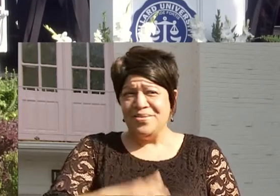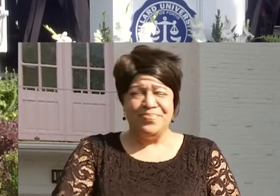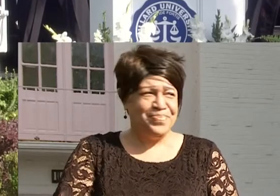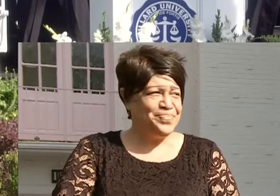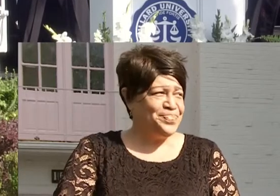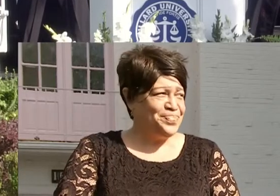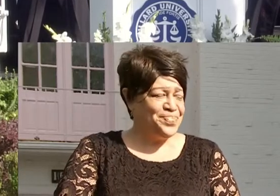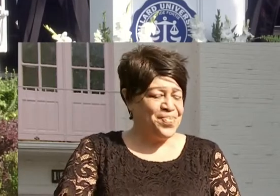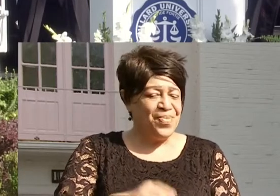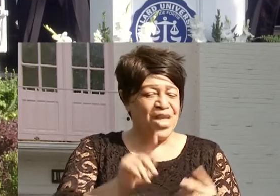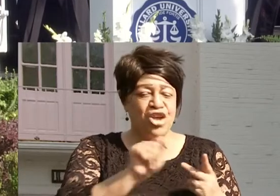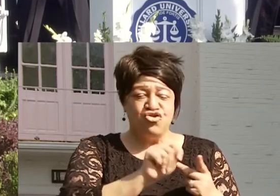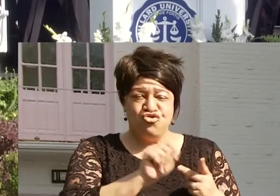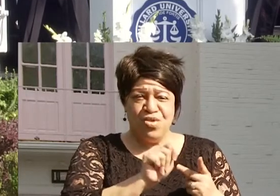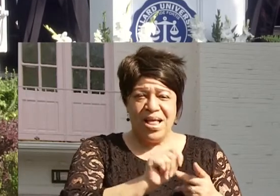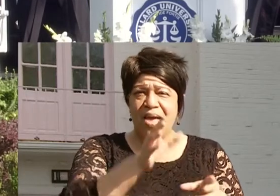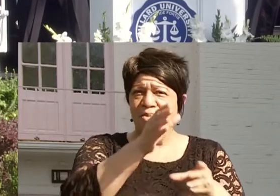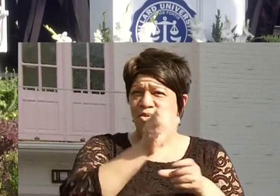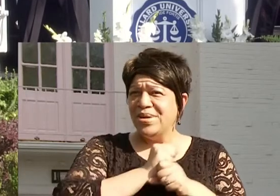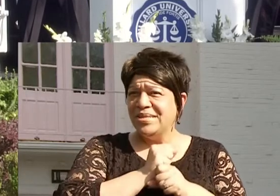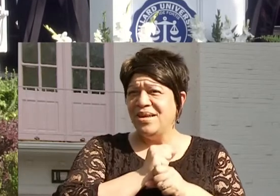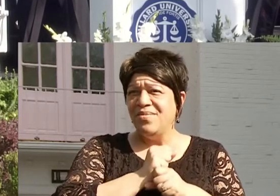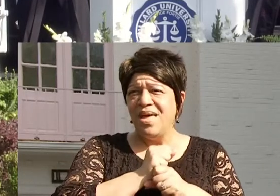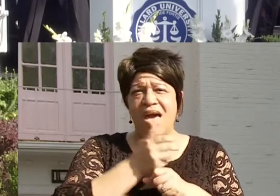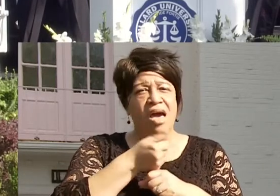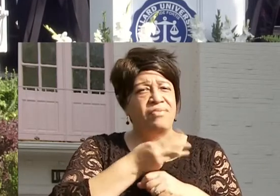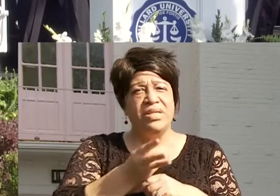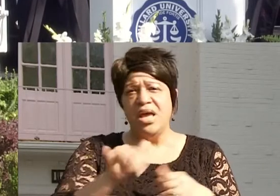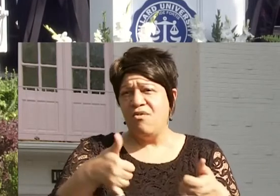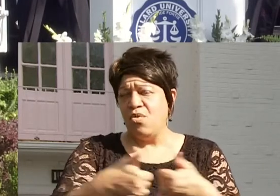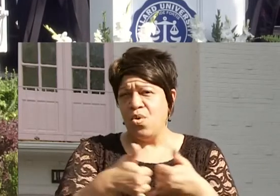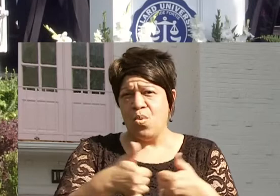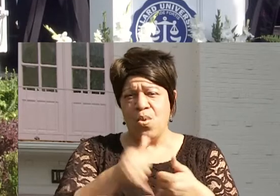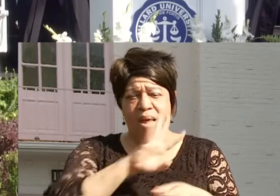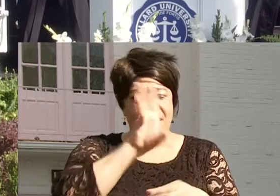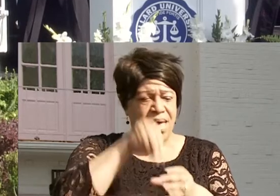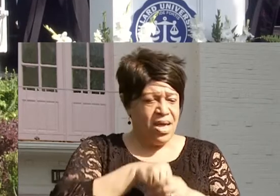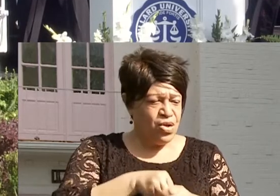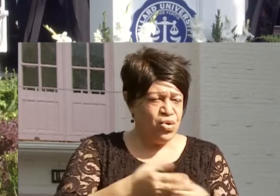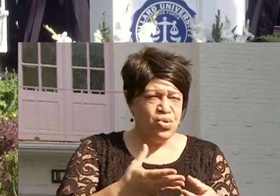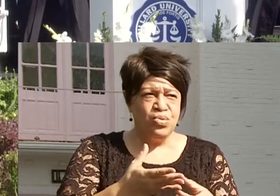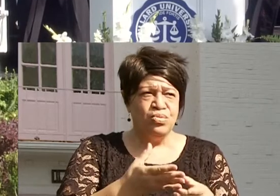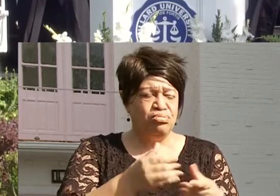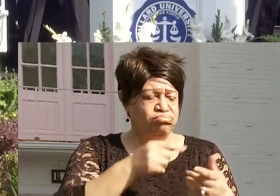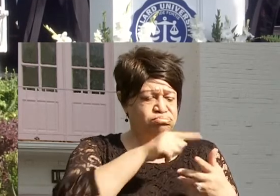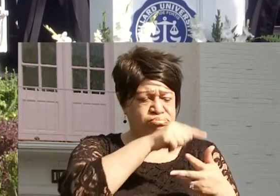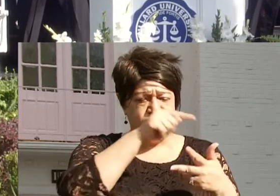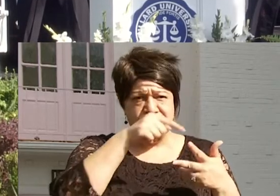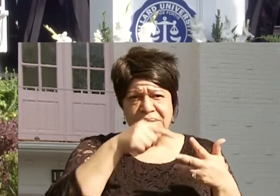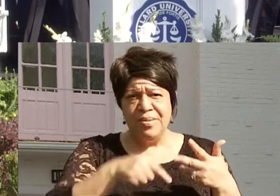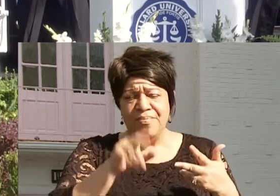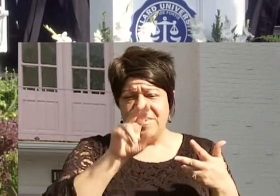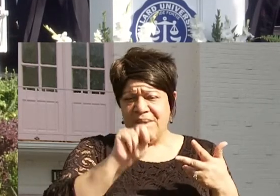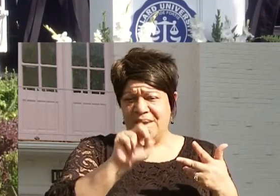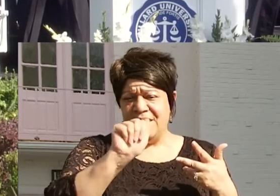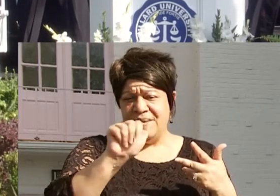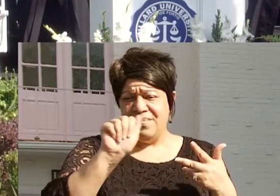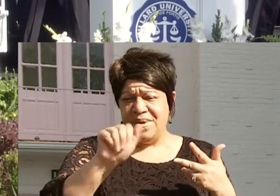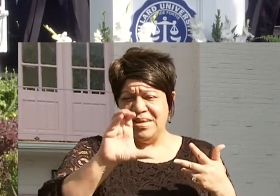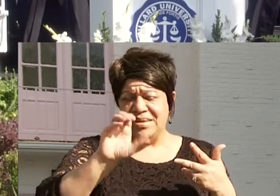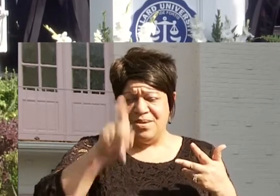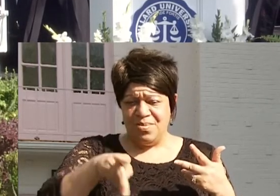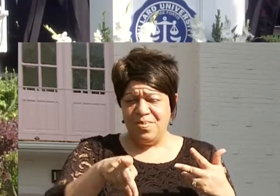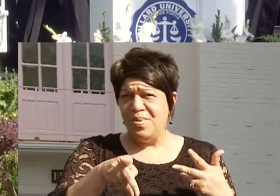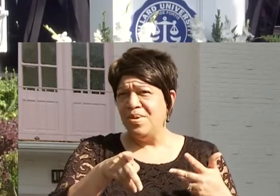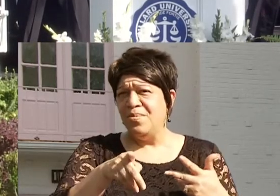Traylon has been the recipient of several awards, including the Torchbearer Award, the NAACP NYWC